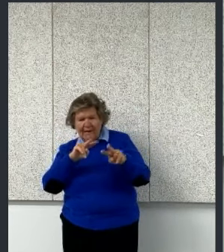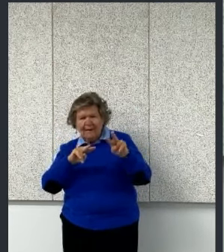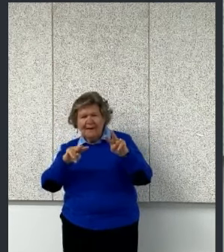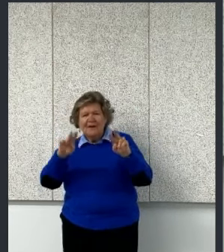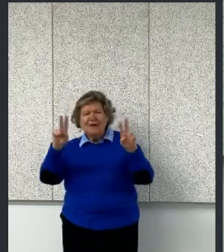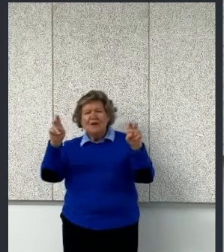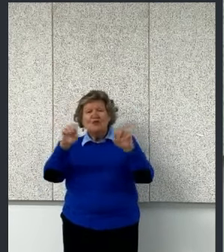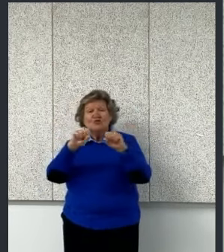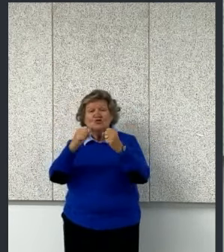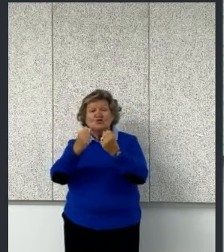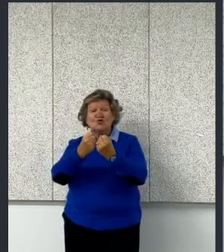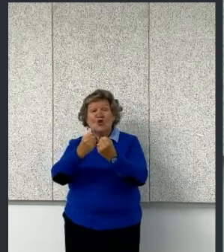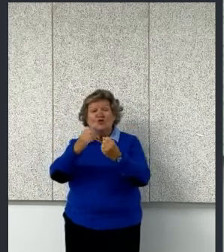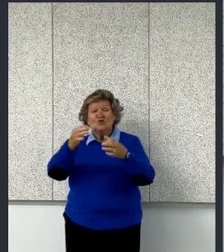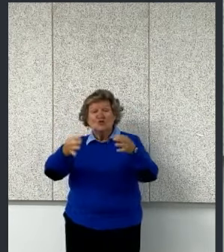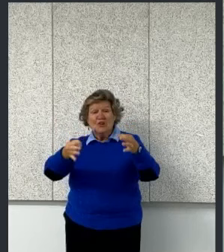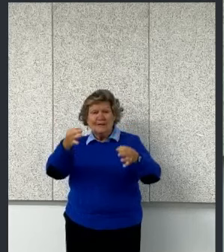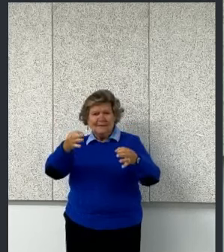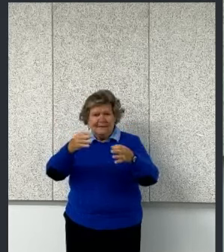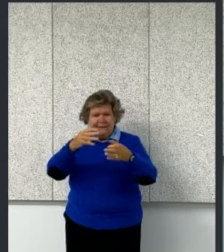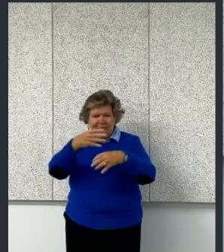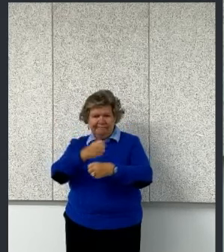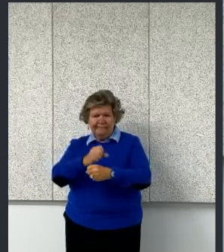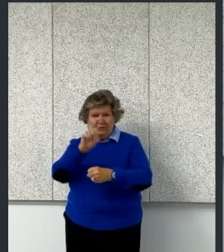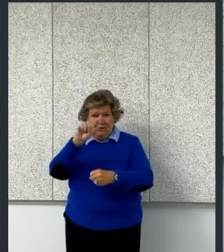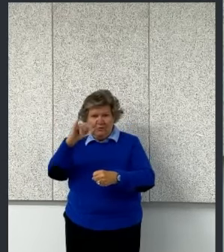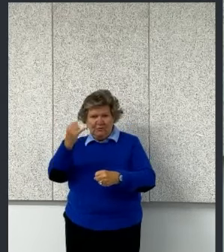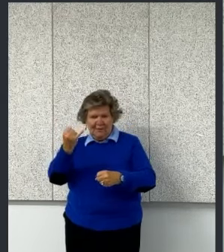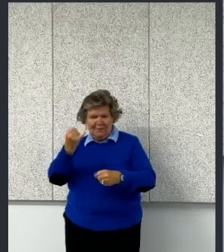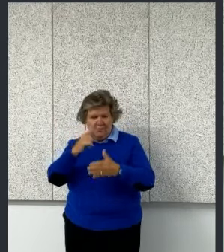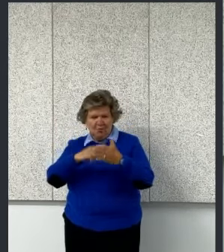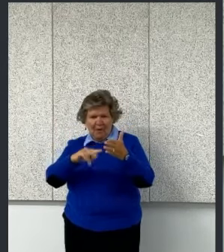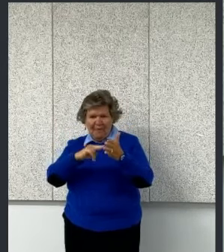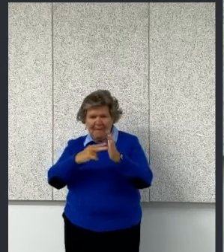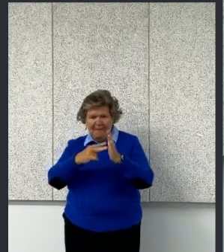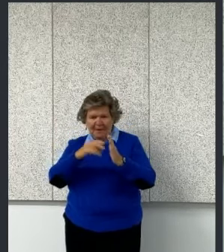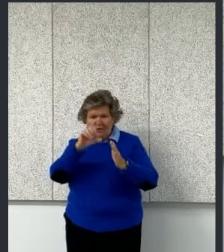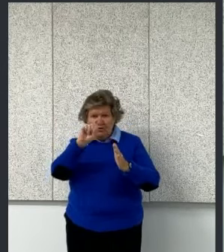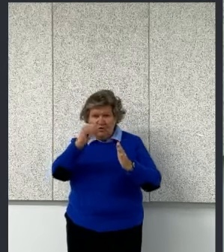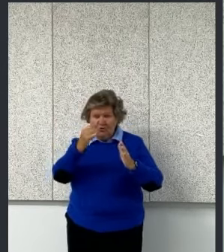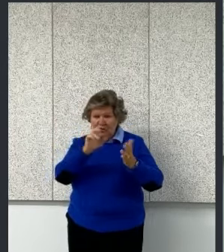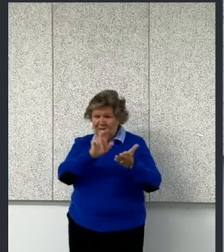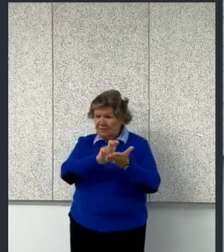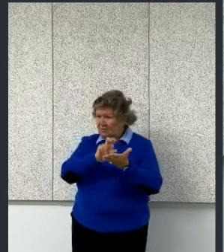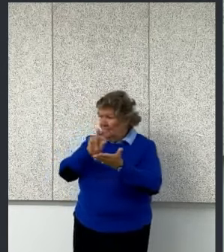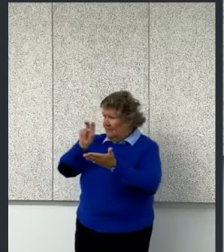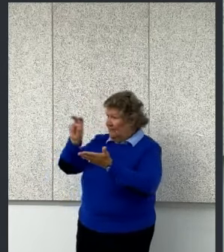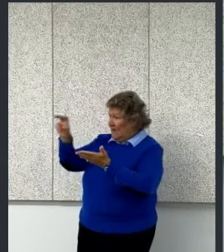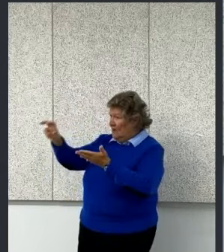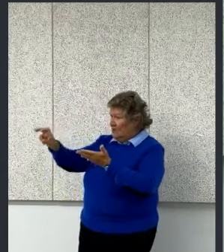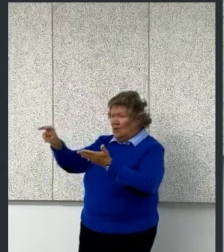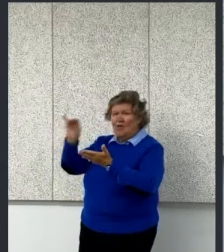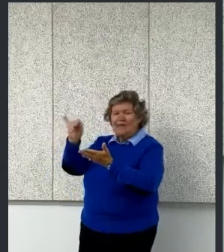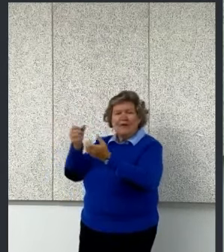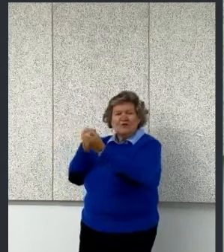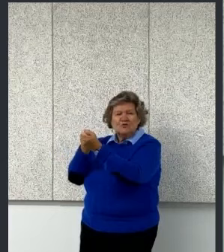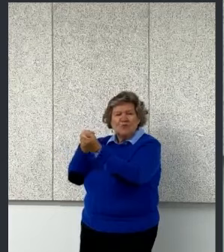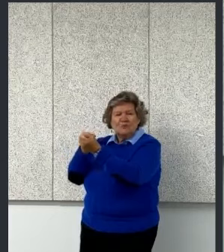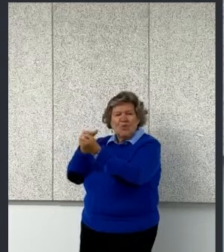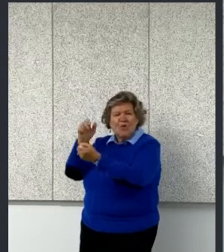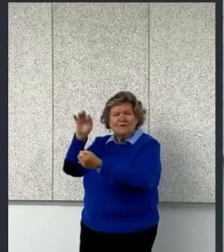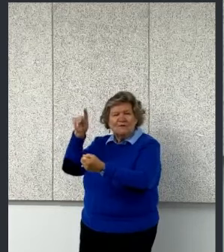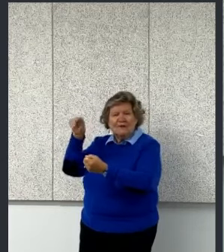social justice and what it means to be a social justice funder that uses or that leverages the arts